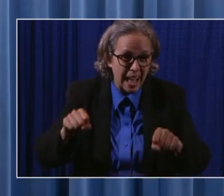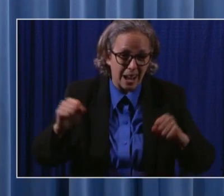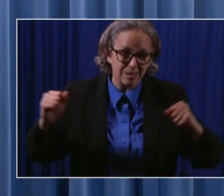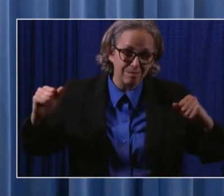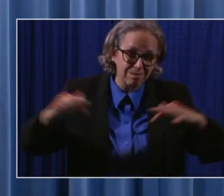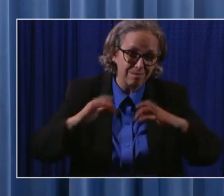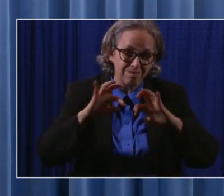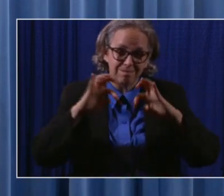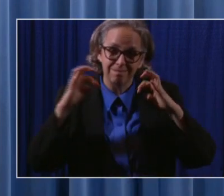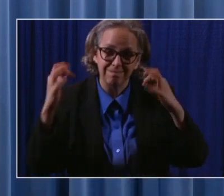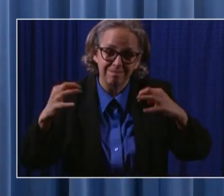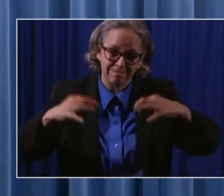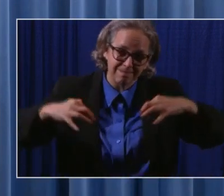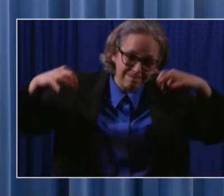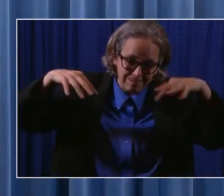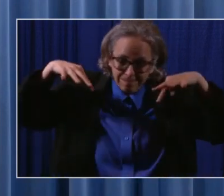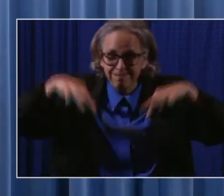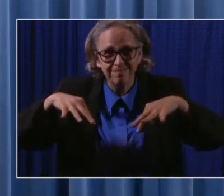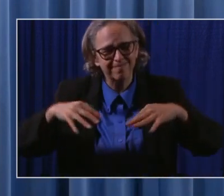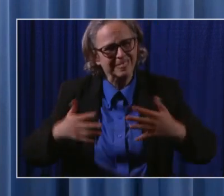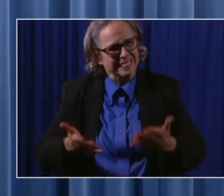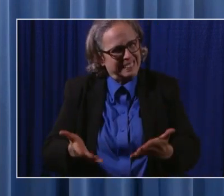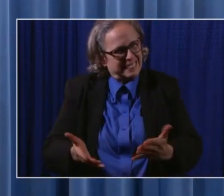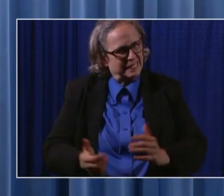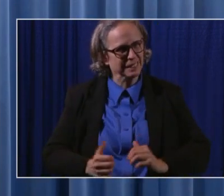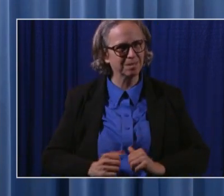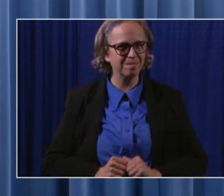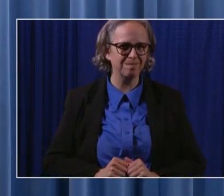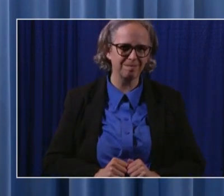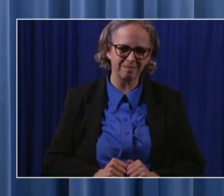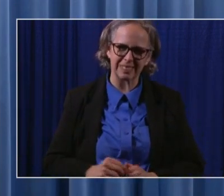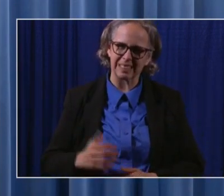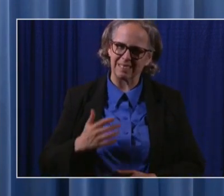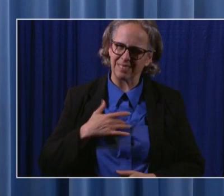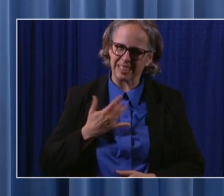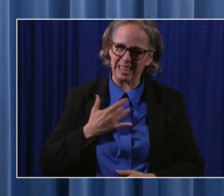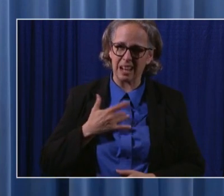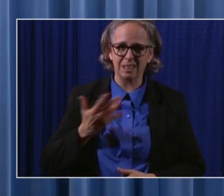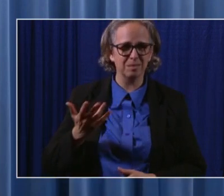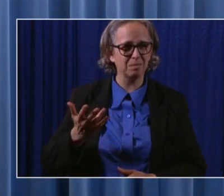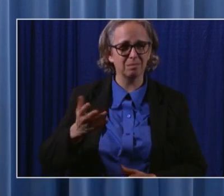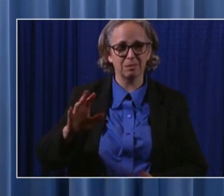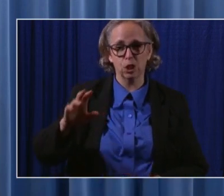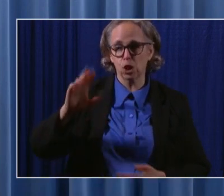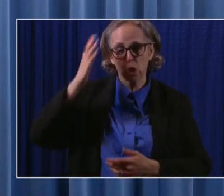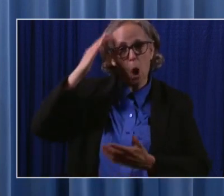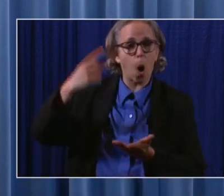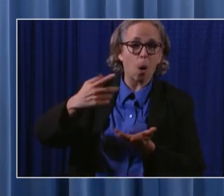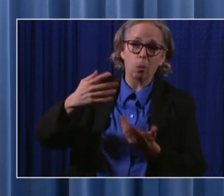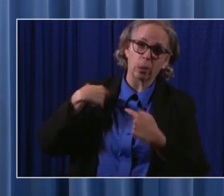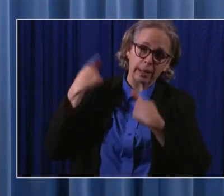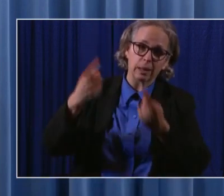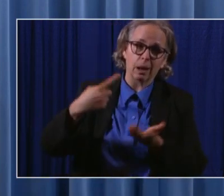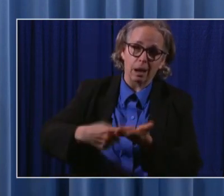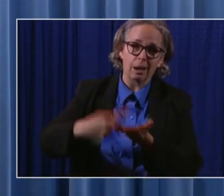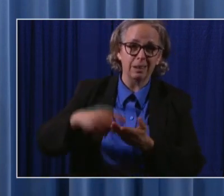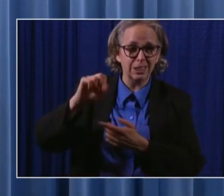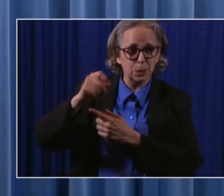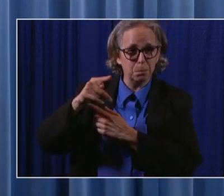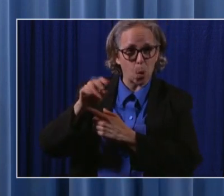What I think we always have to be concerned with when we're talking about any kind of sport, particularly a big sport,